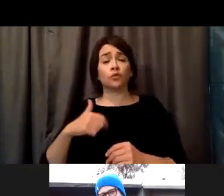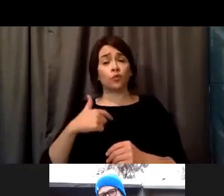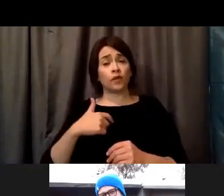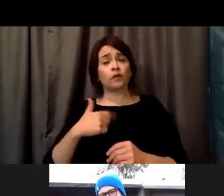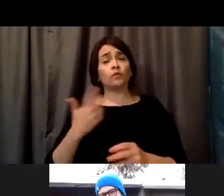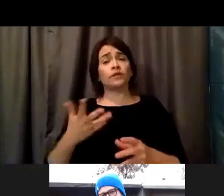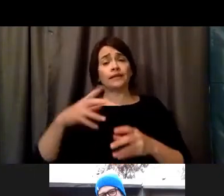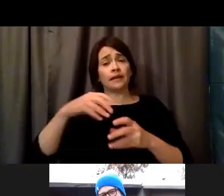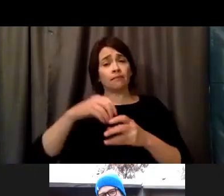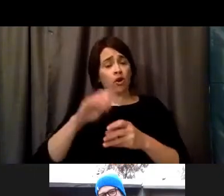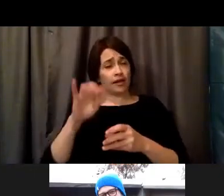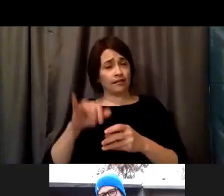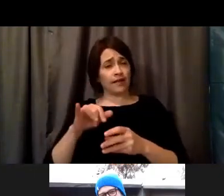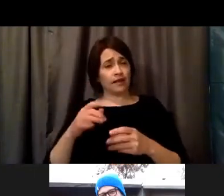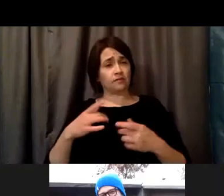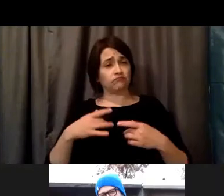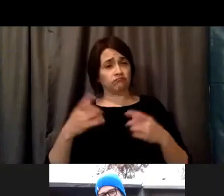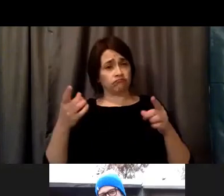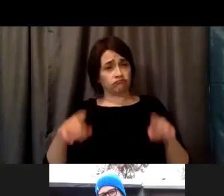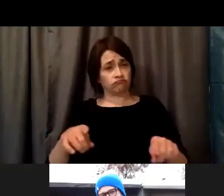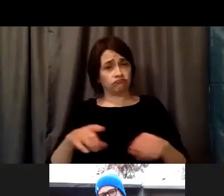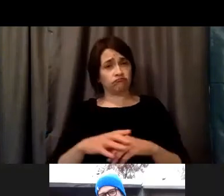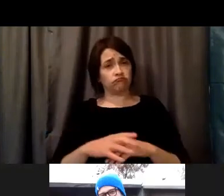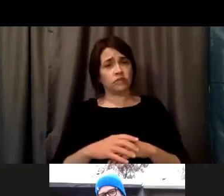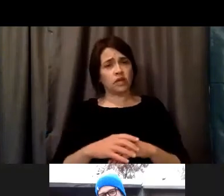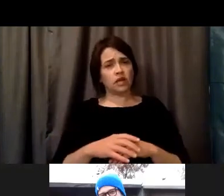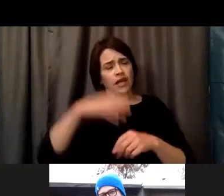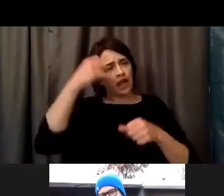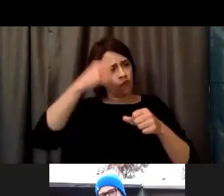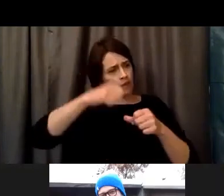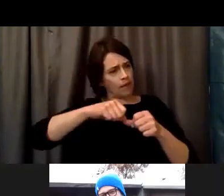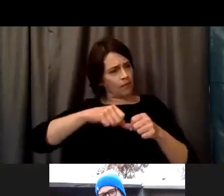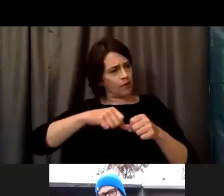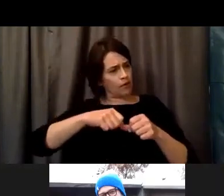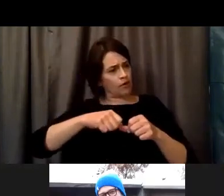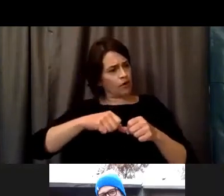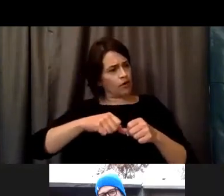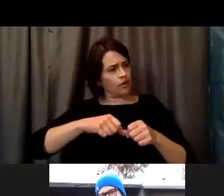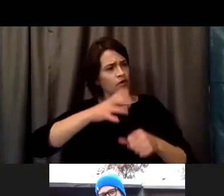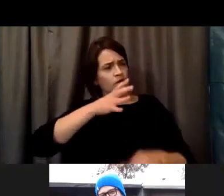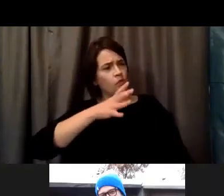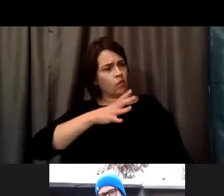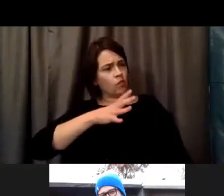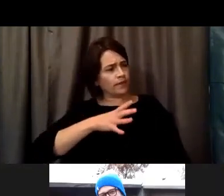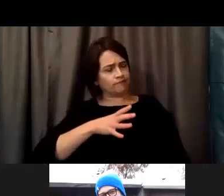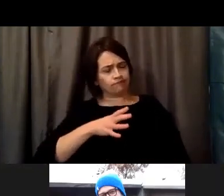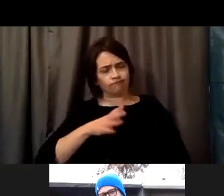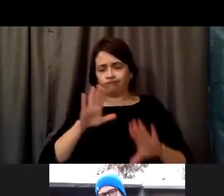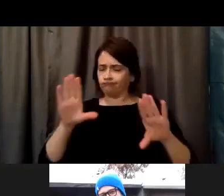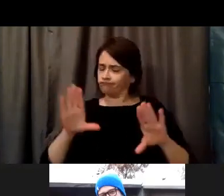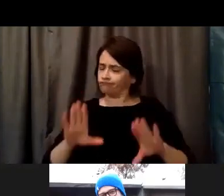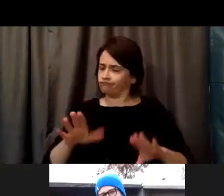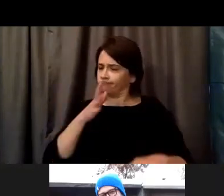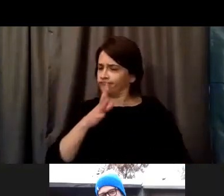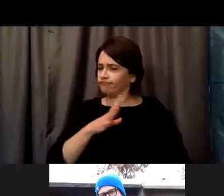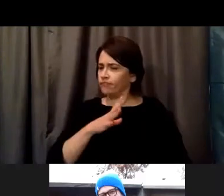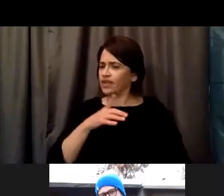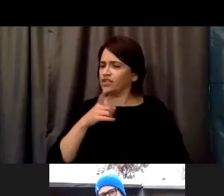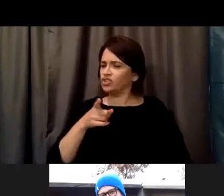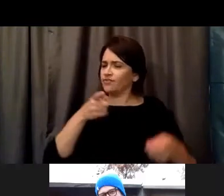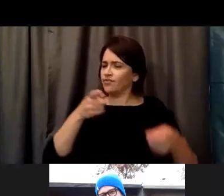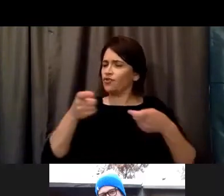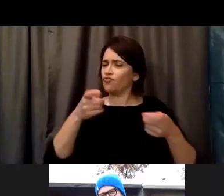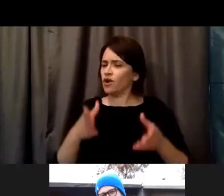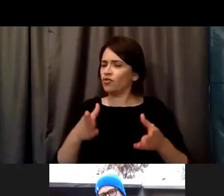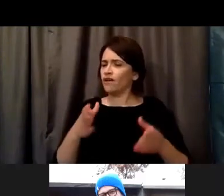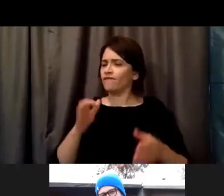woman. In fact, she's a director of a nonprofit organization